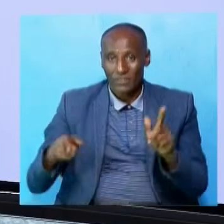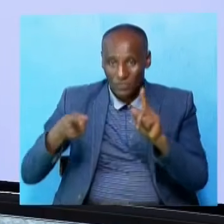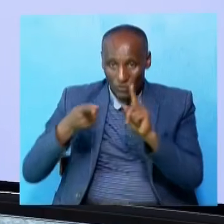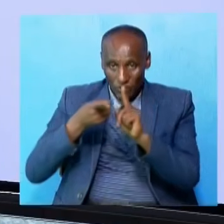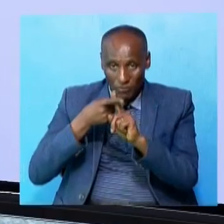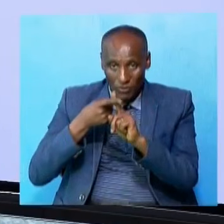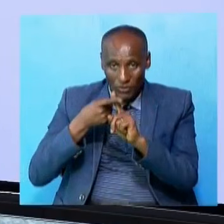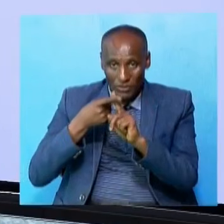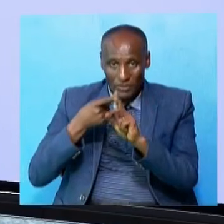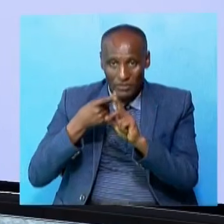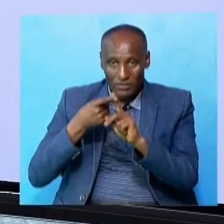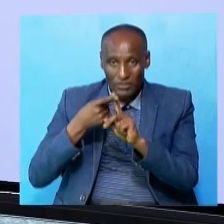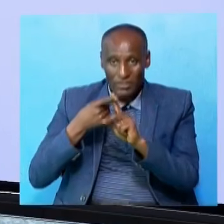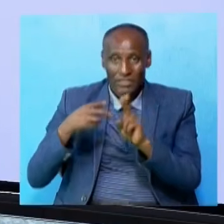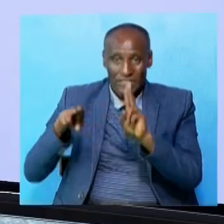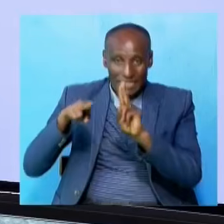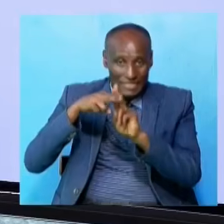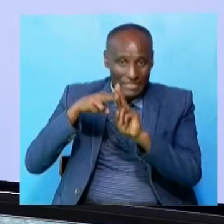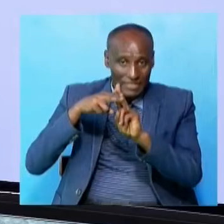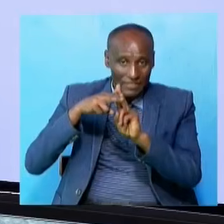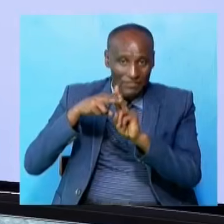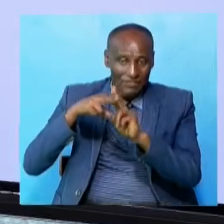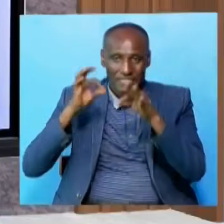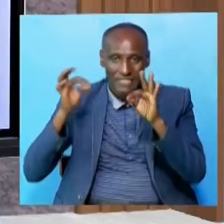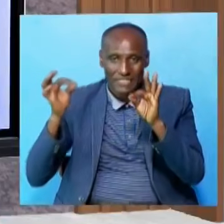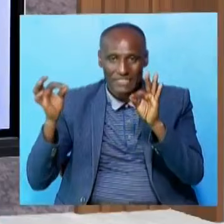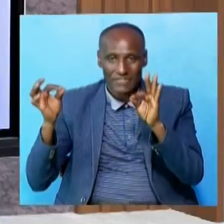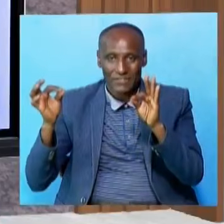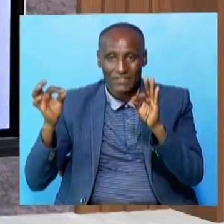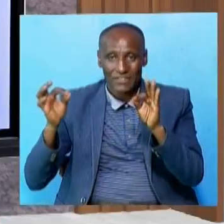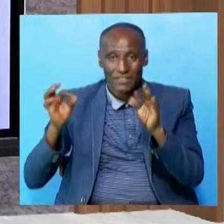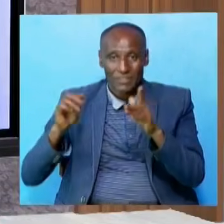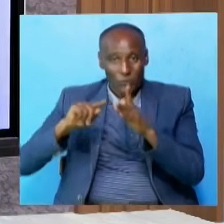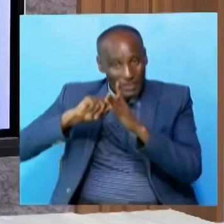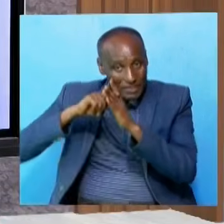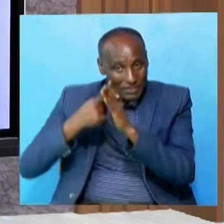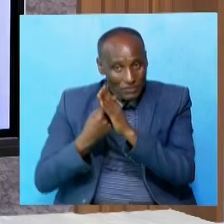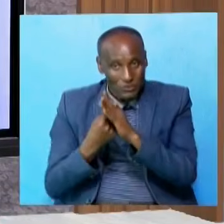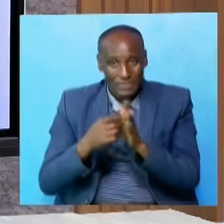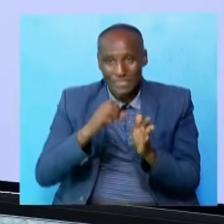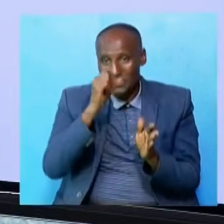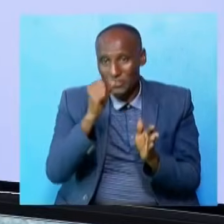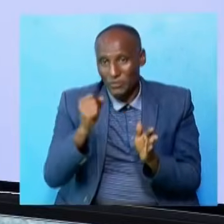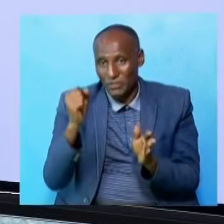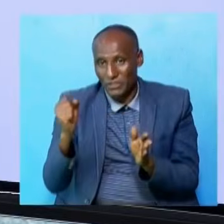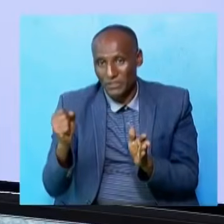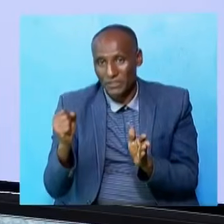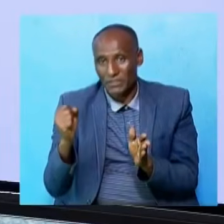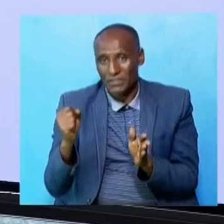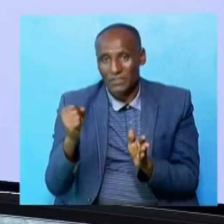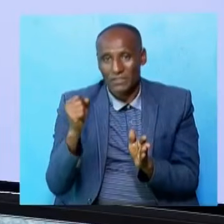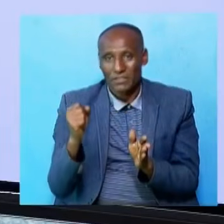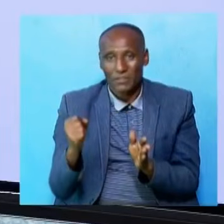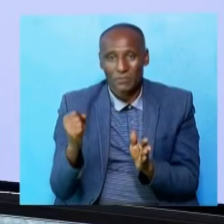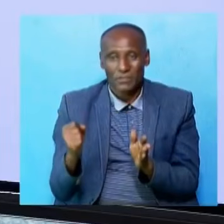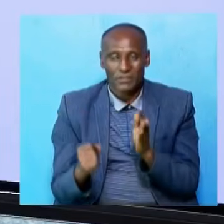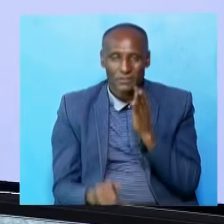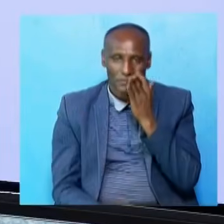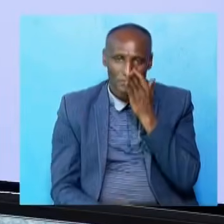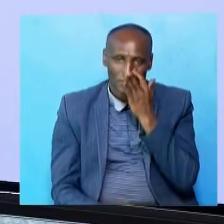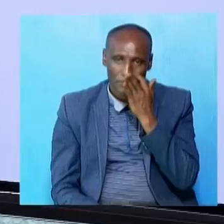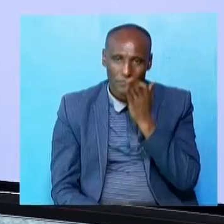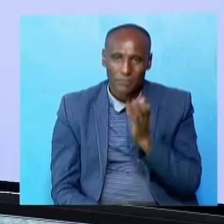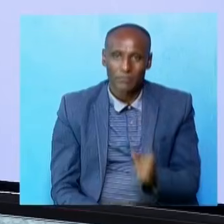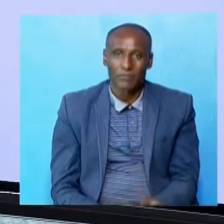and negative sentences, we were starting our sentence using what? Yes, using a subject.